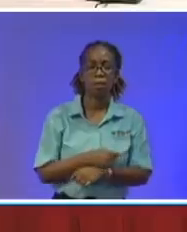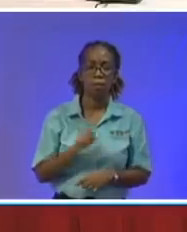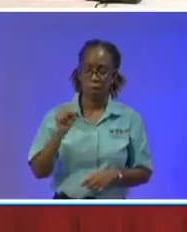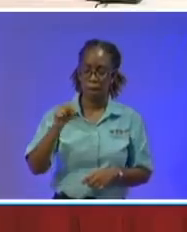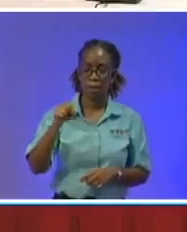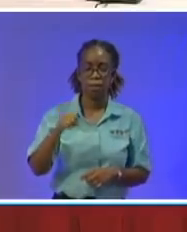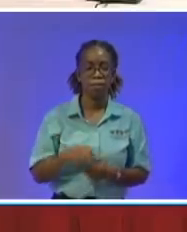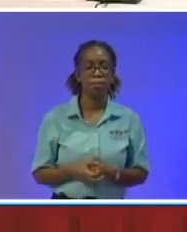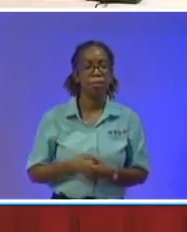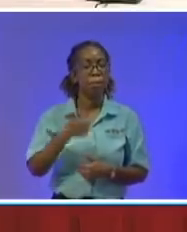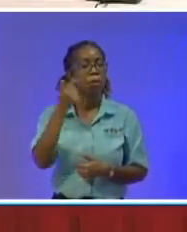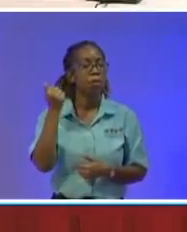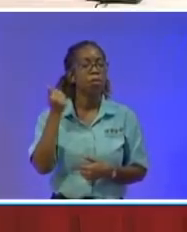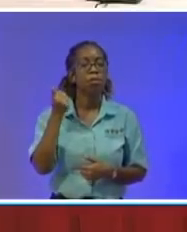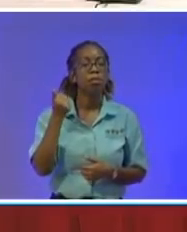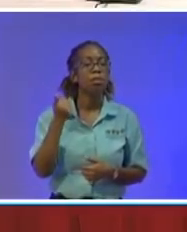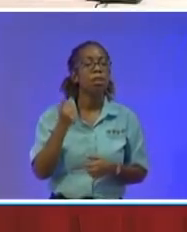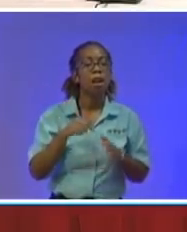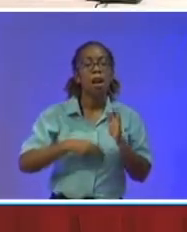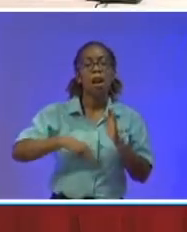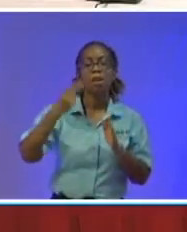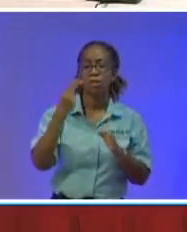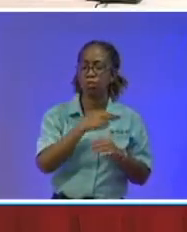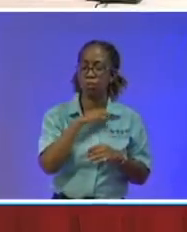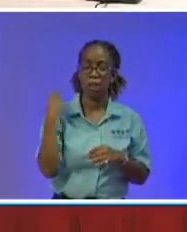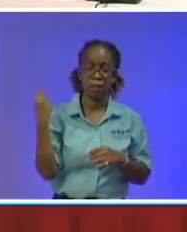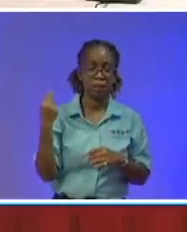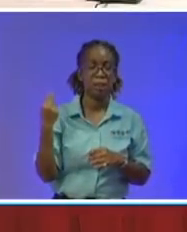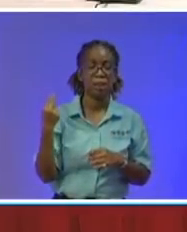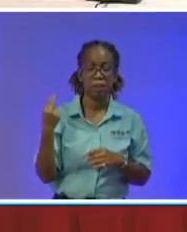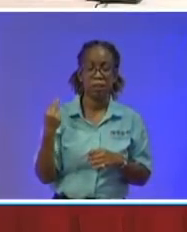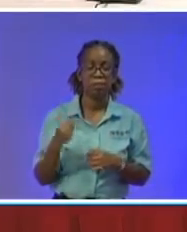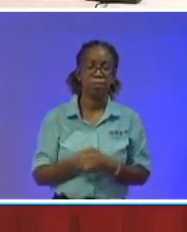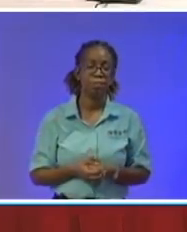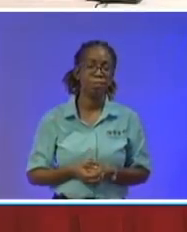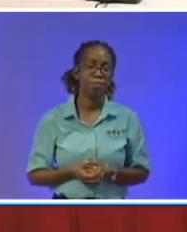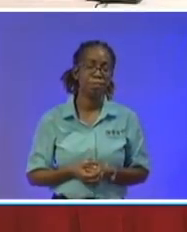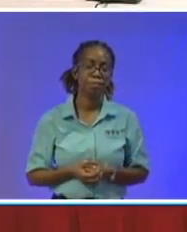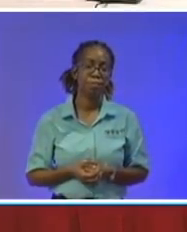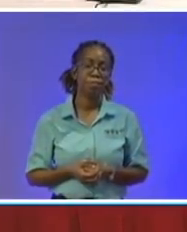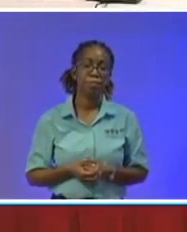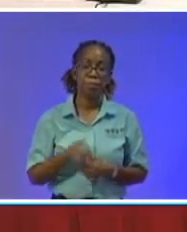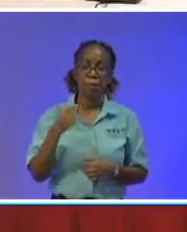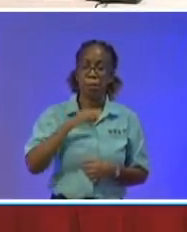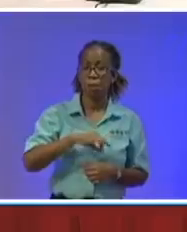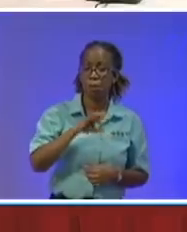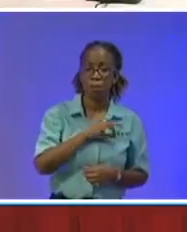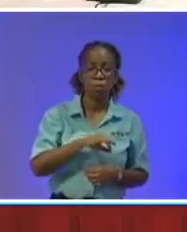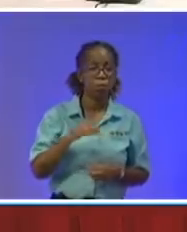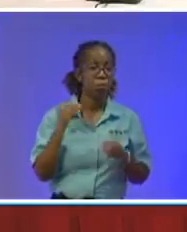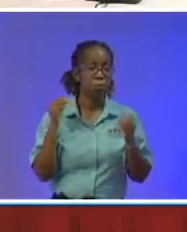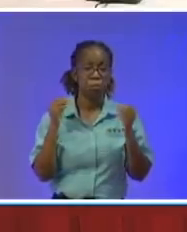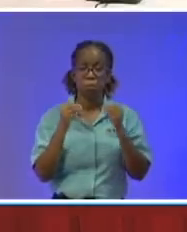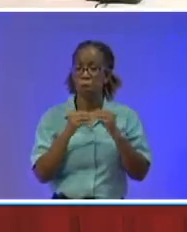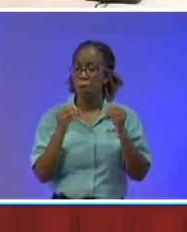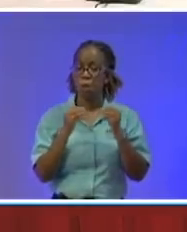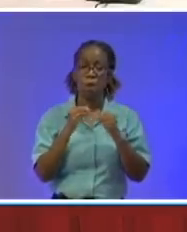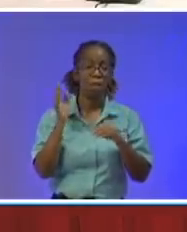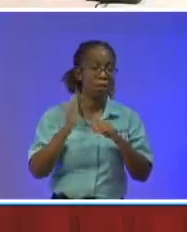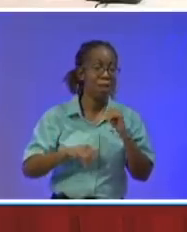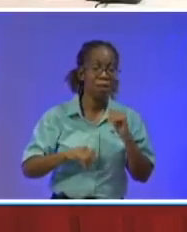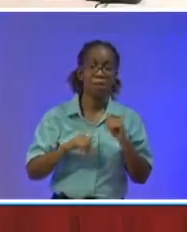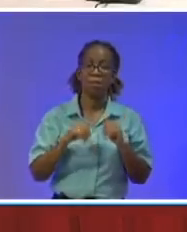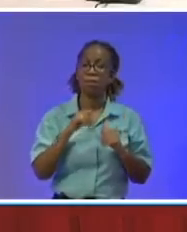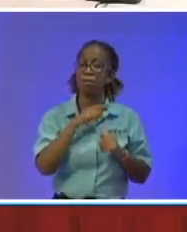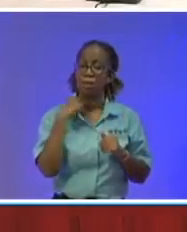state for COVID-19. So the benefits outweigh the risk, and we know that the Pfizer followed by the Pfizer is an acceptable combination, and it is the only choice